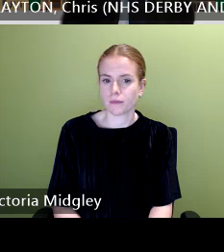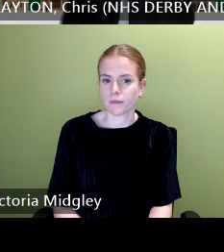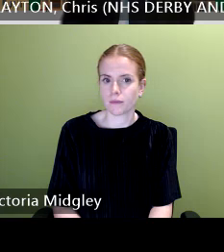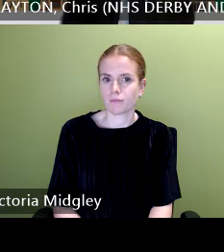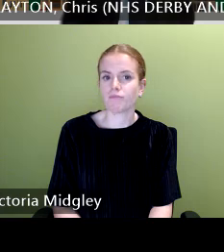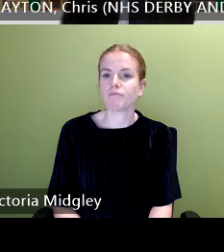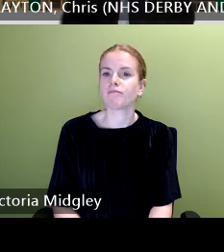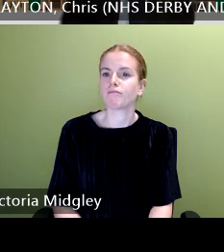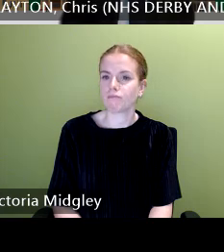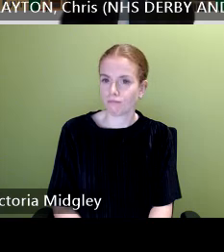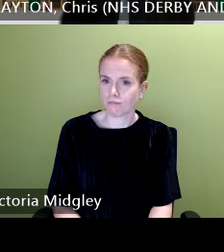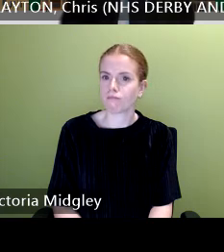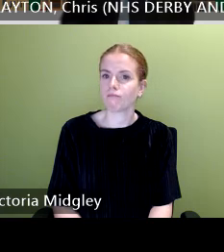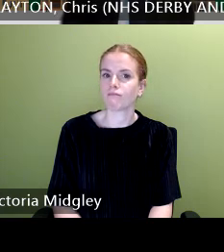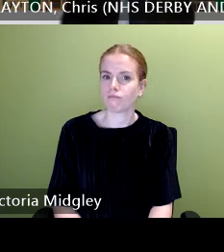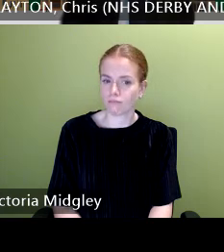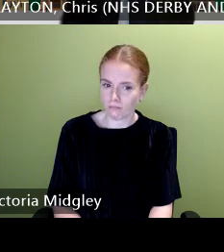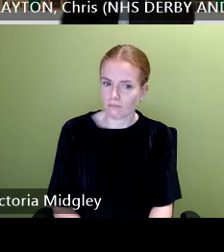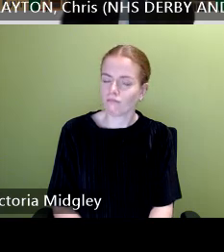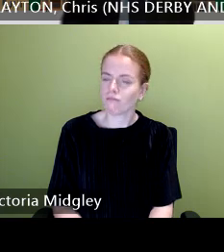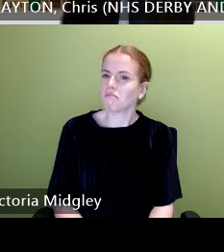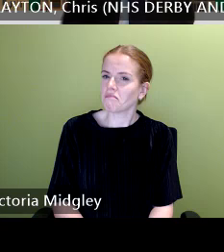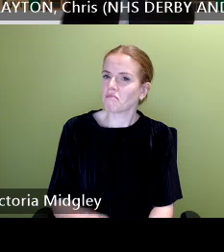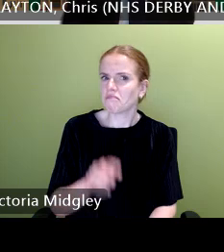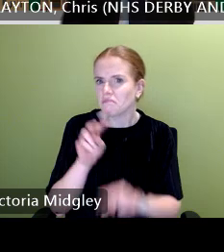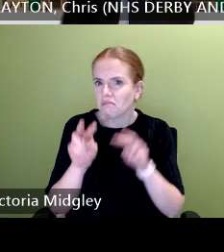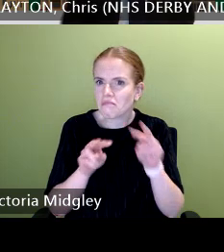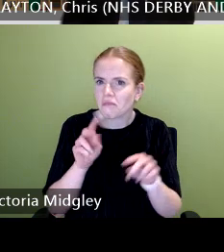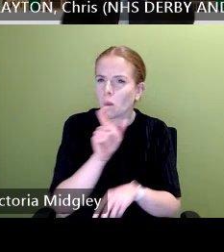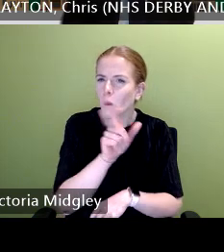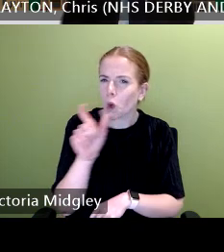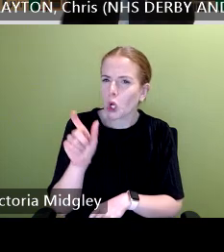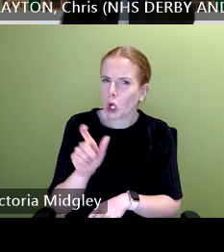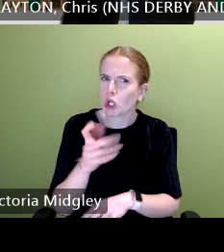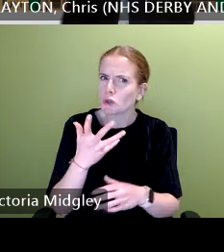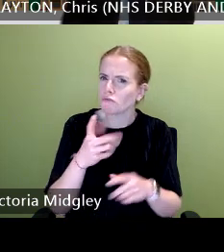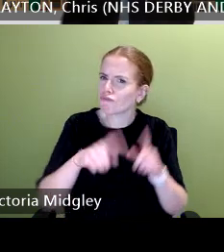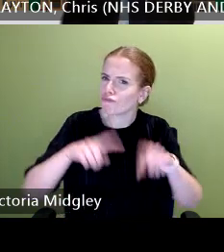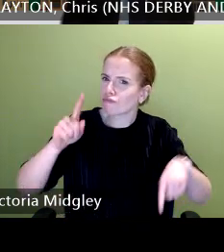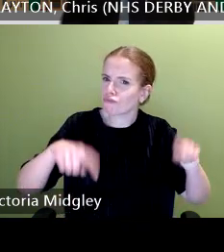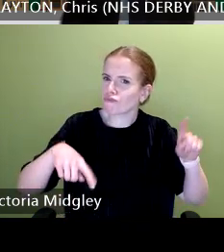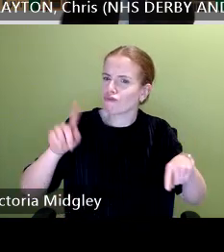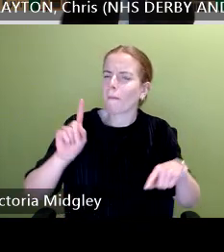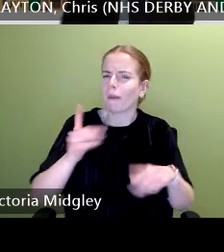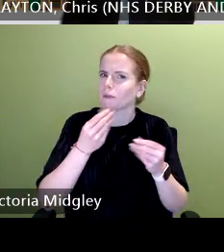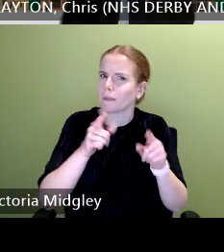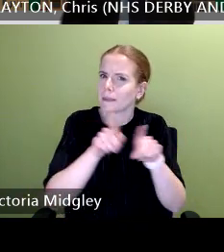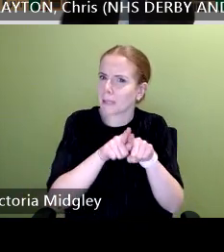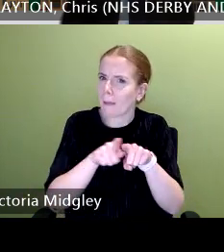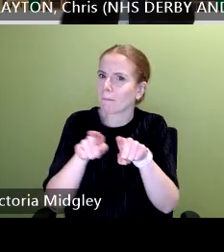Yeah, I think there's a really good range coming out, but you can see some quite common themes coming as well, which I think is really